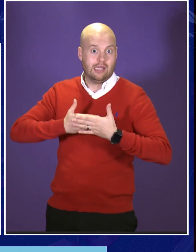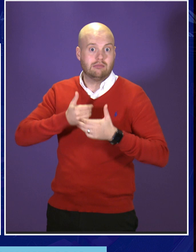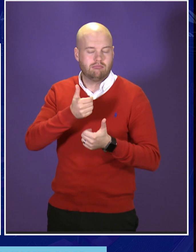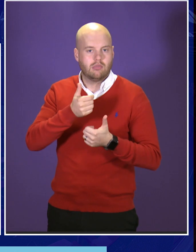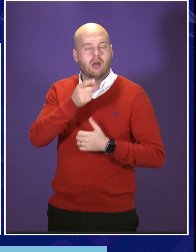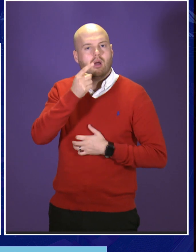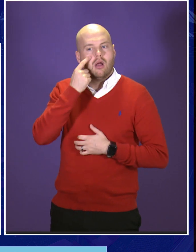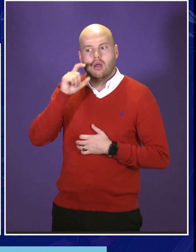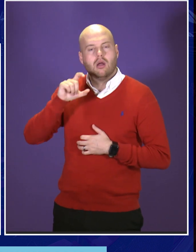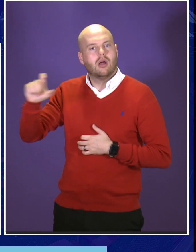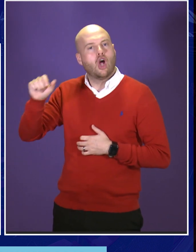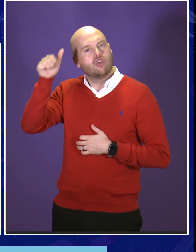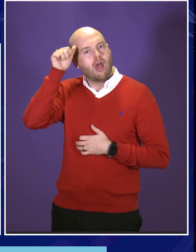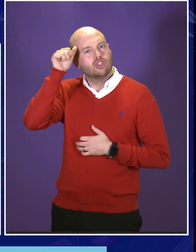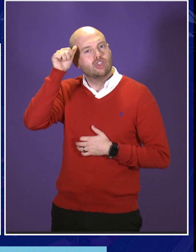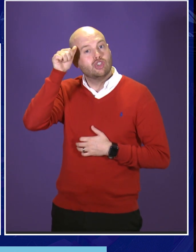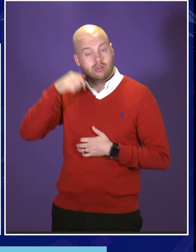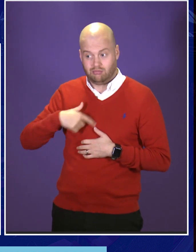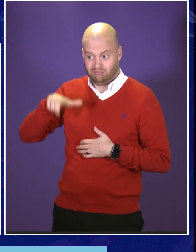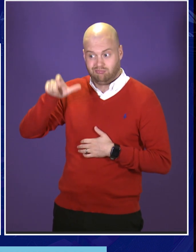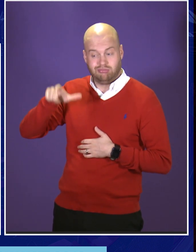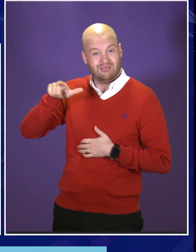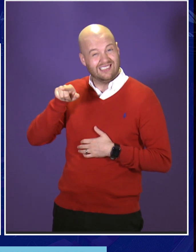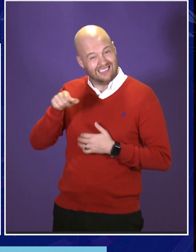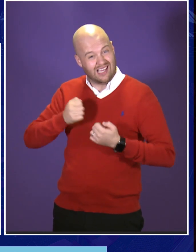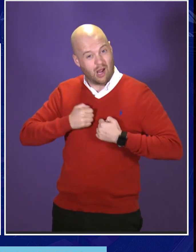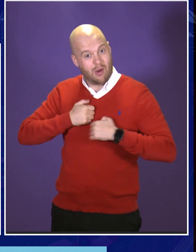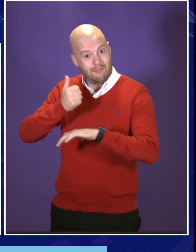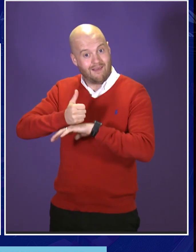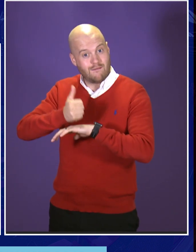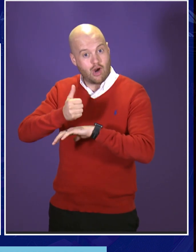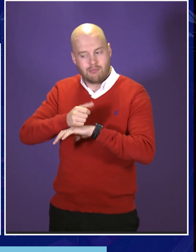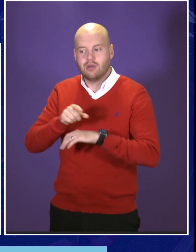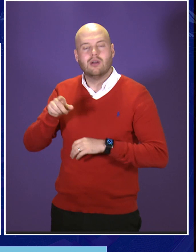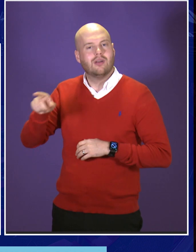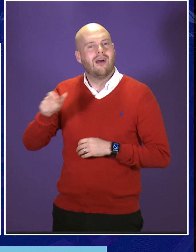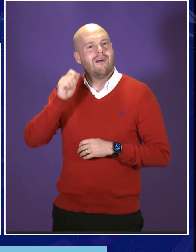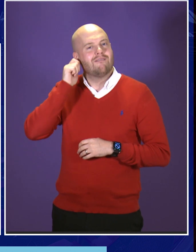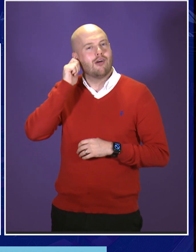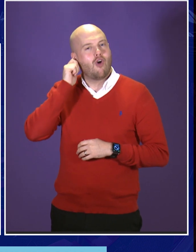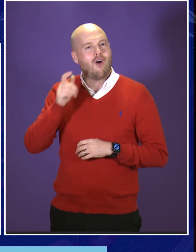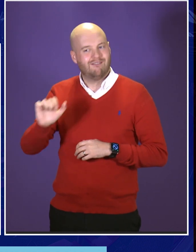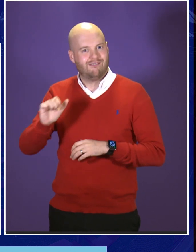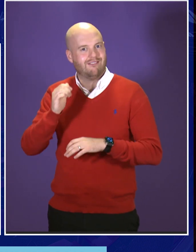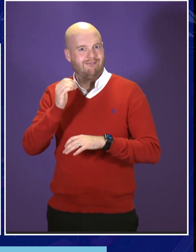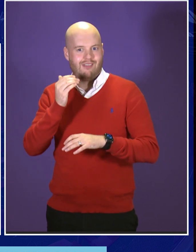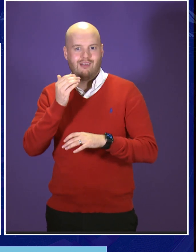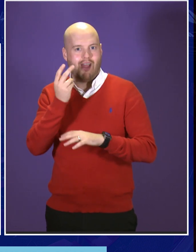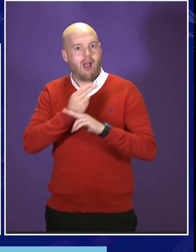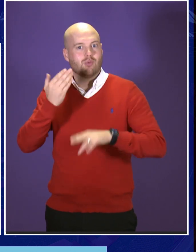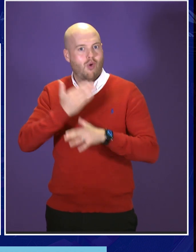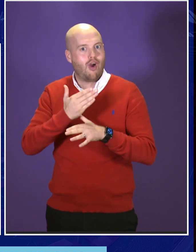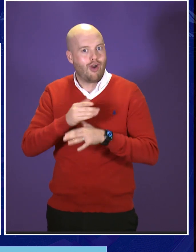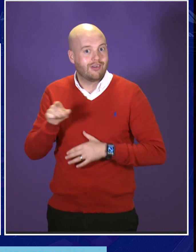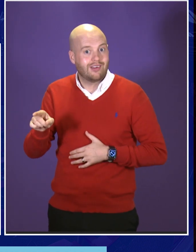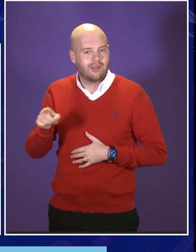on this, this is actually the Google Arts and Culture platform, and that is Vincent van Gogh's artwork, which is actually owned by the MoMA in New York.